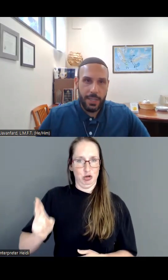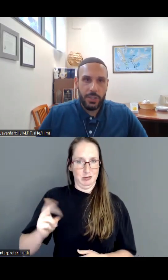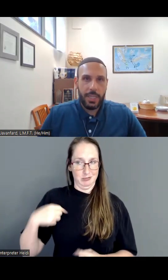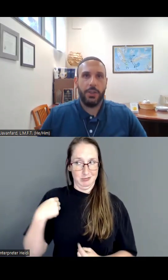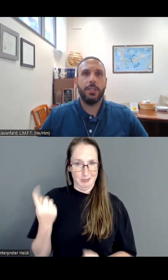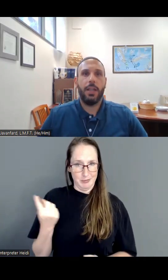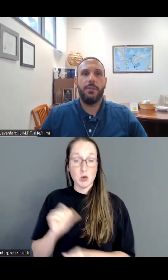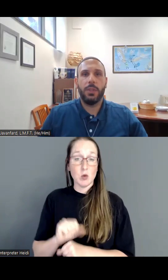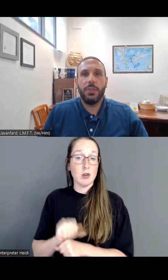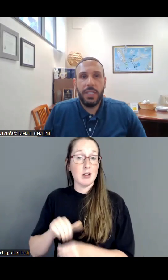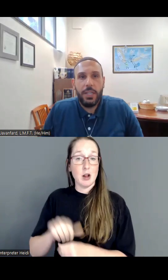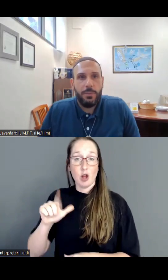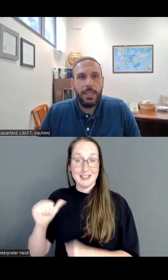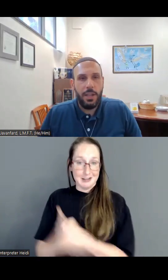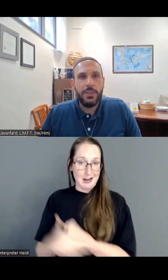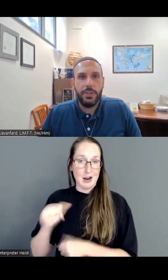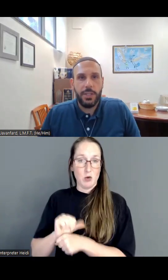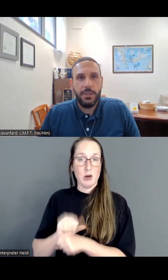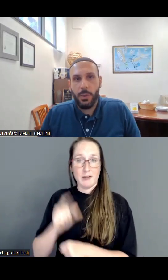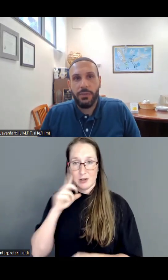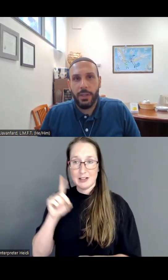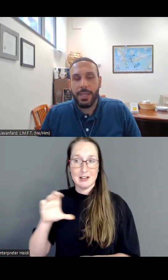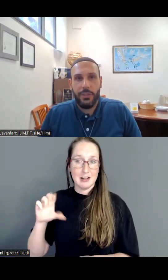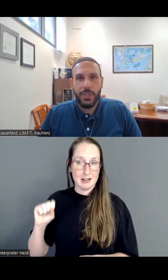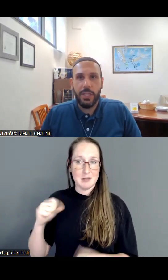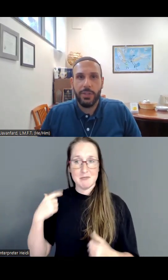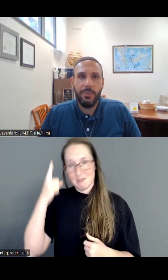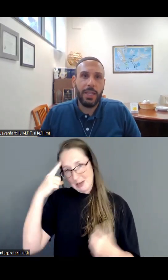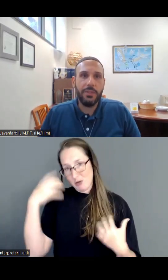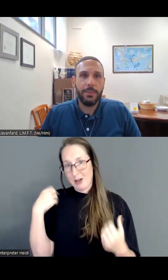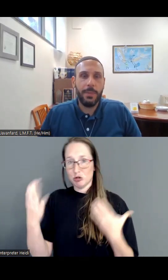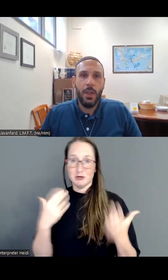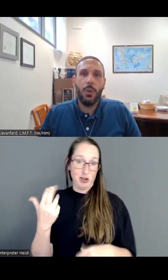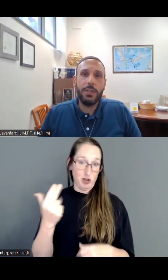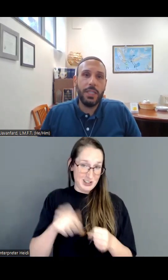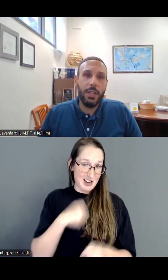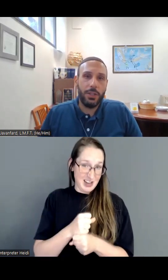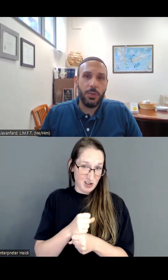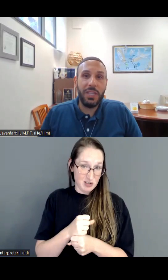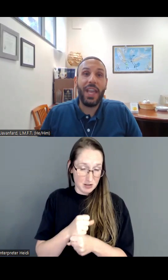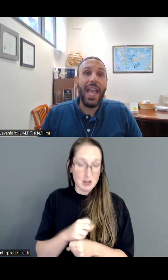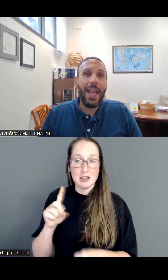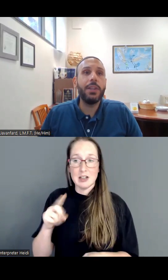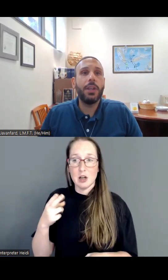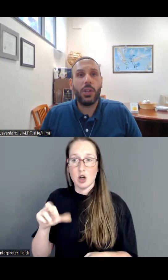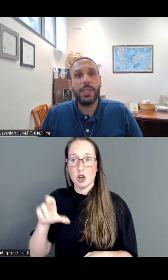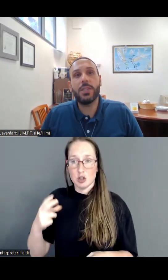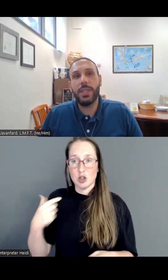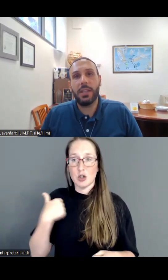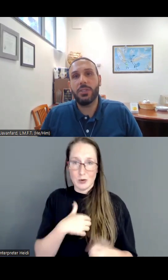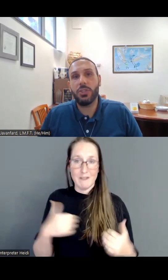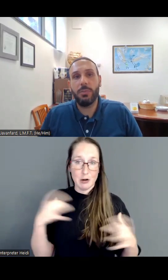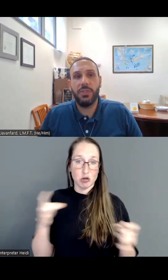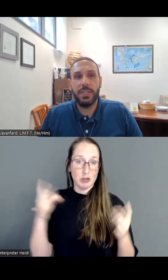in Los Angeles County, I've worked for D.D. Hirsch Mental Health Services for roughly the last 13 years of my life, where at D.D. Hirsch, we have had